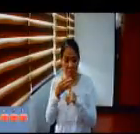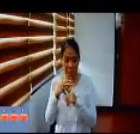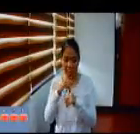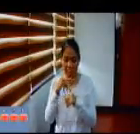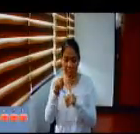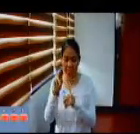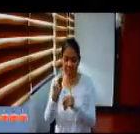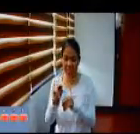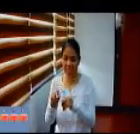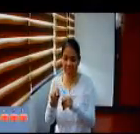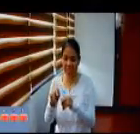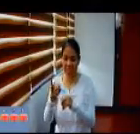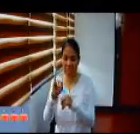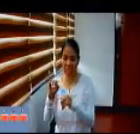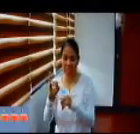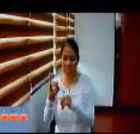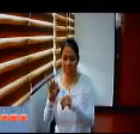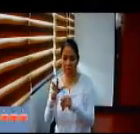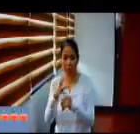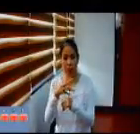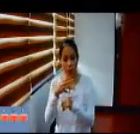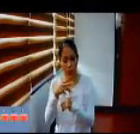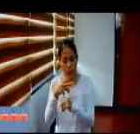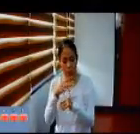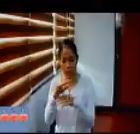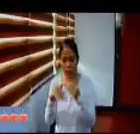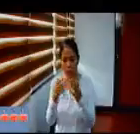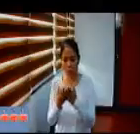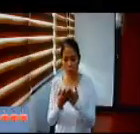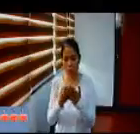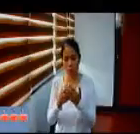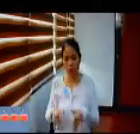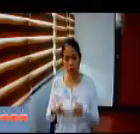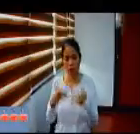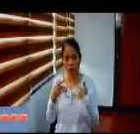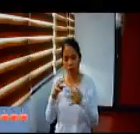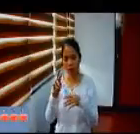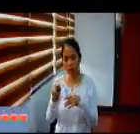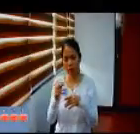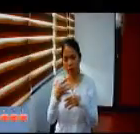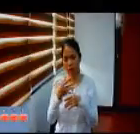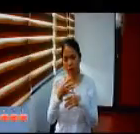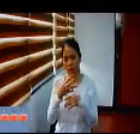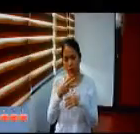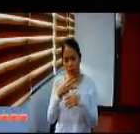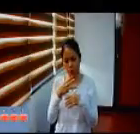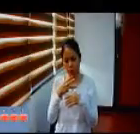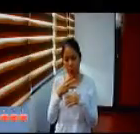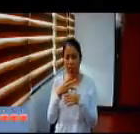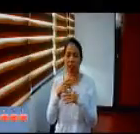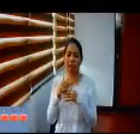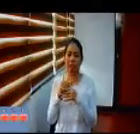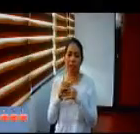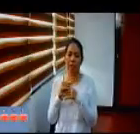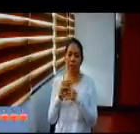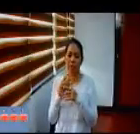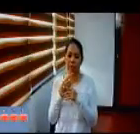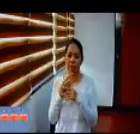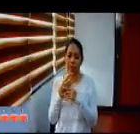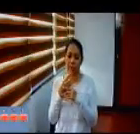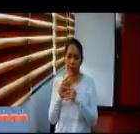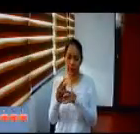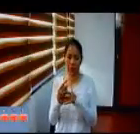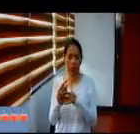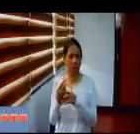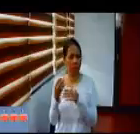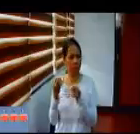All of life needs water and it needs to be managed. We were telling a lot of the politicians who were